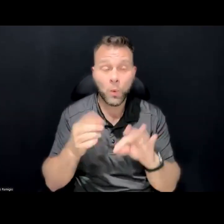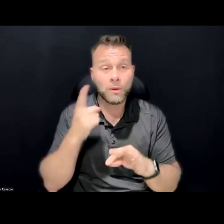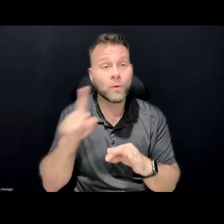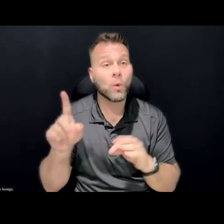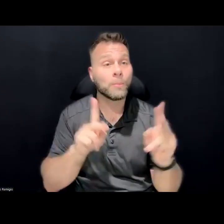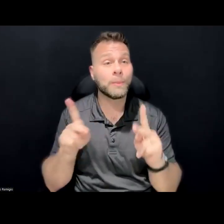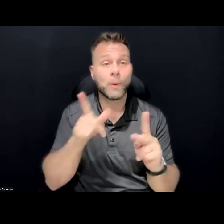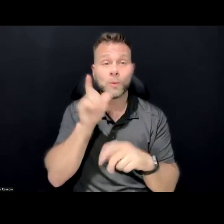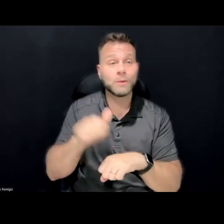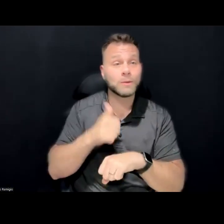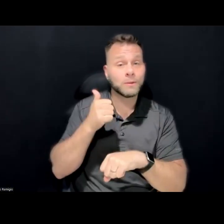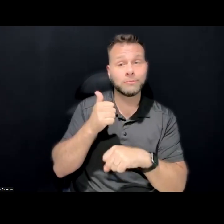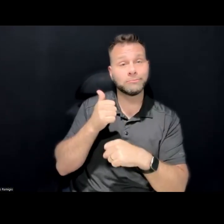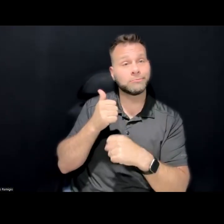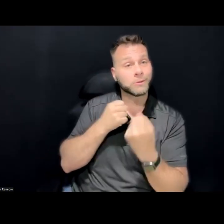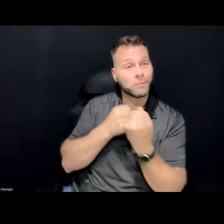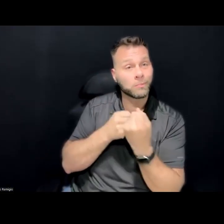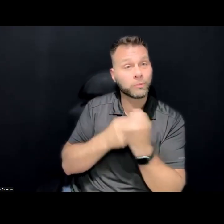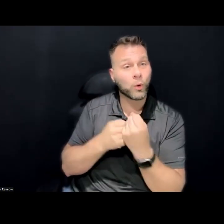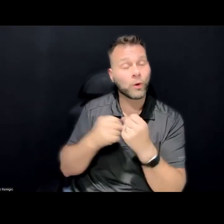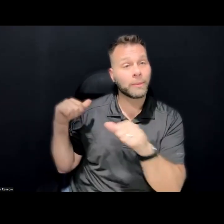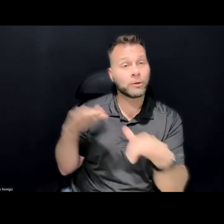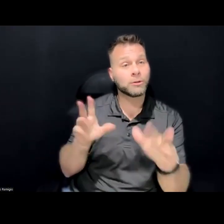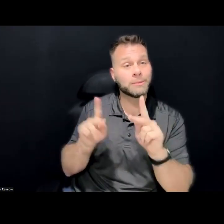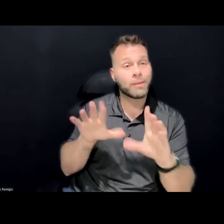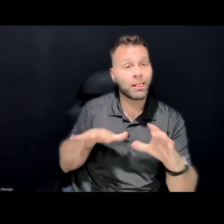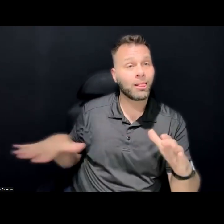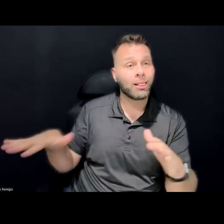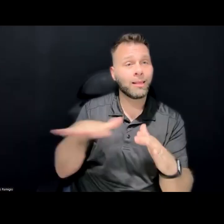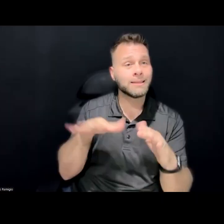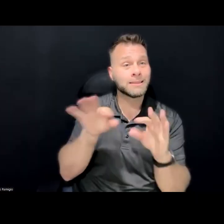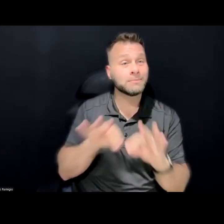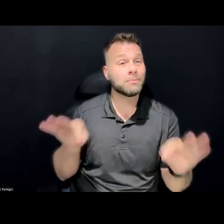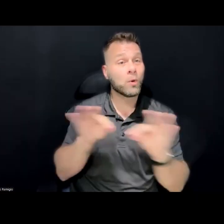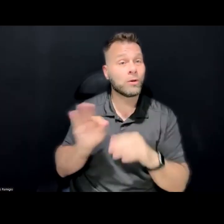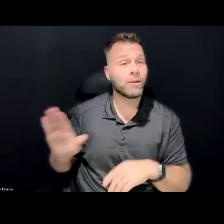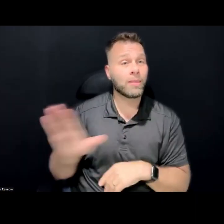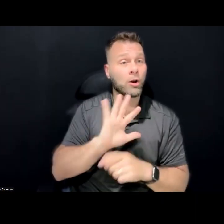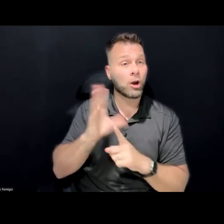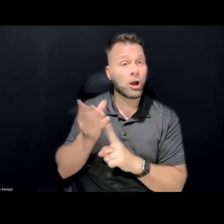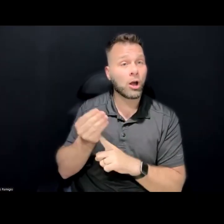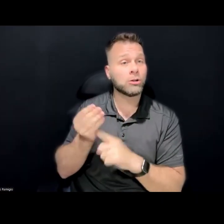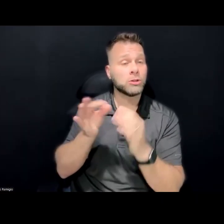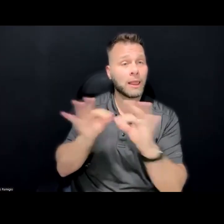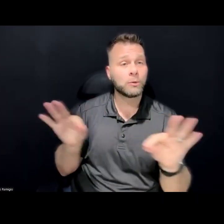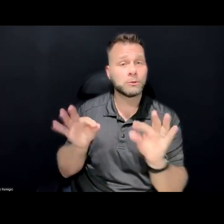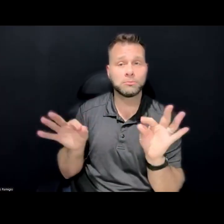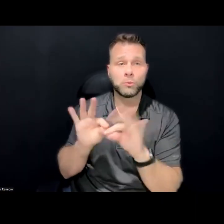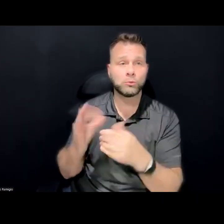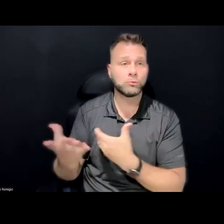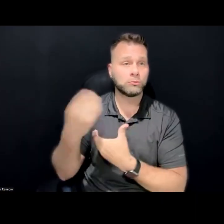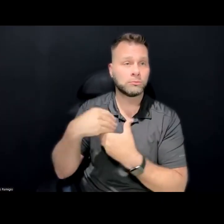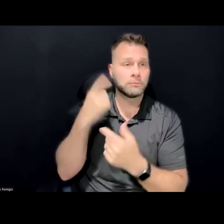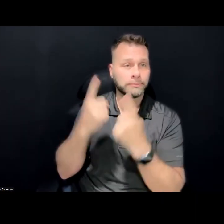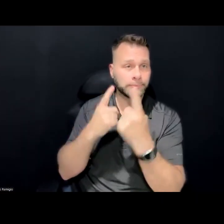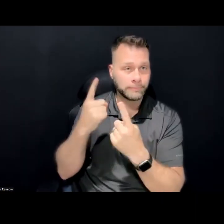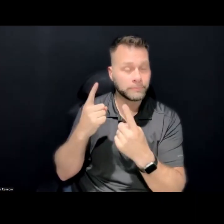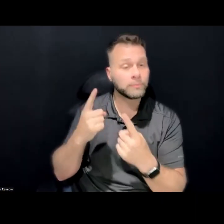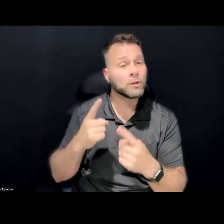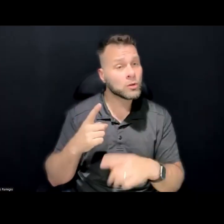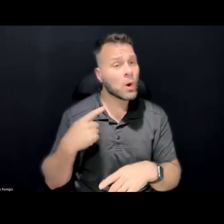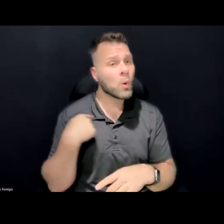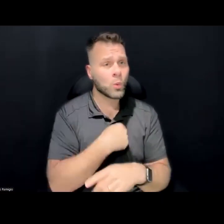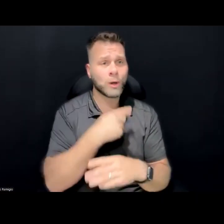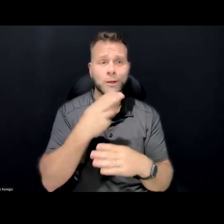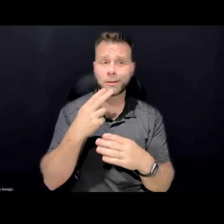immigrant population, that we do not forget the culture of the immigrant population that we serve. So we are